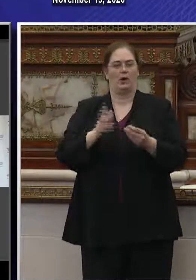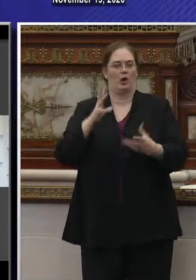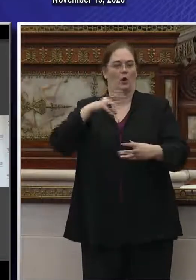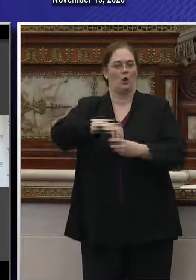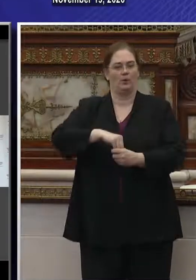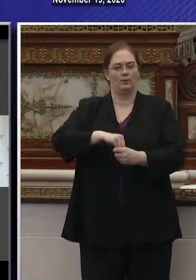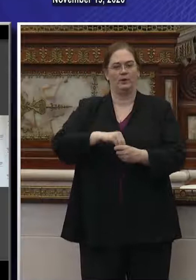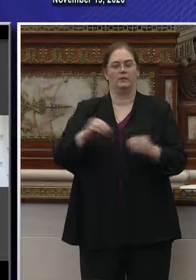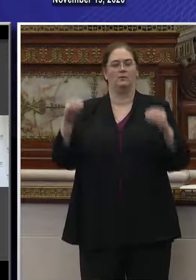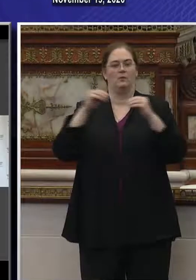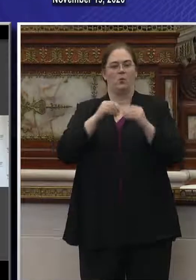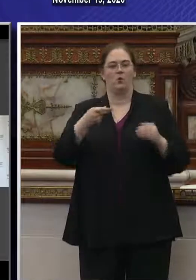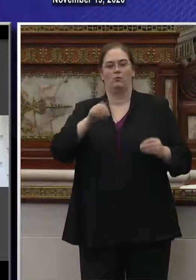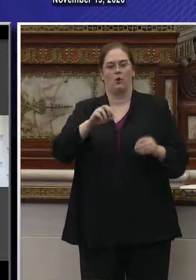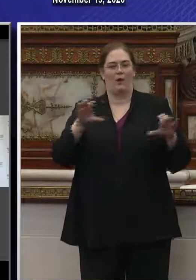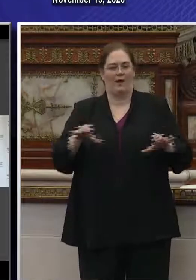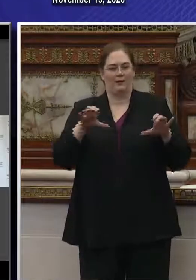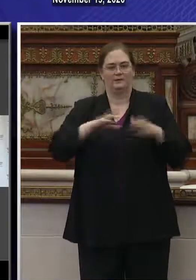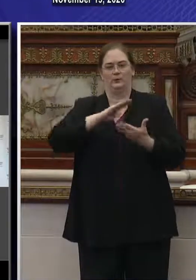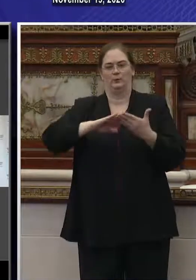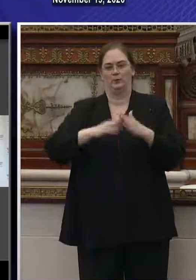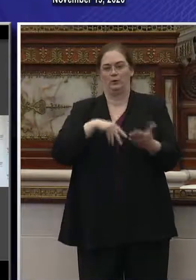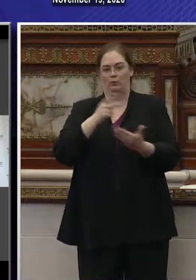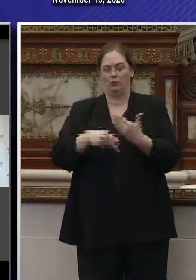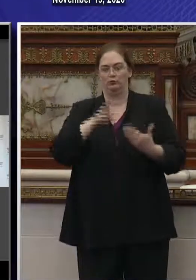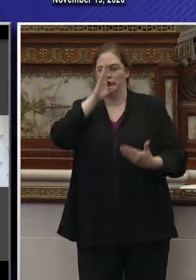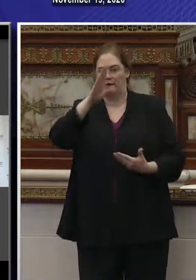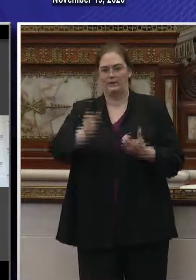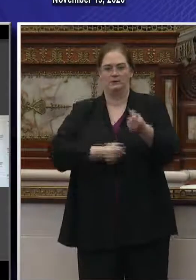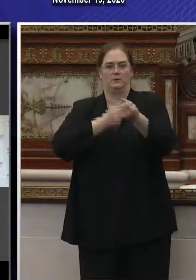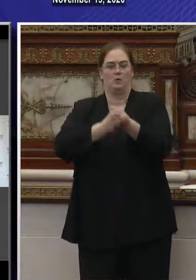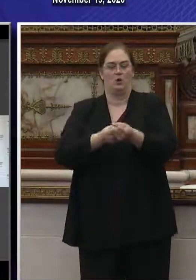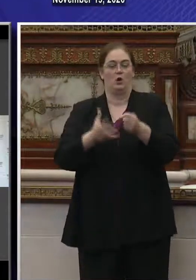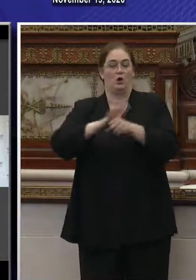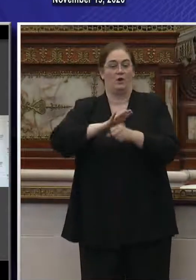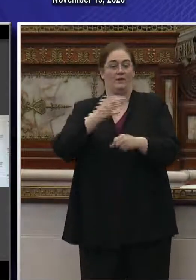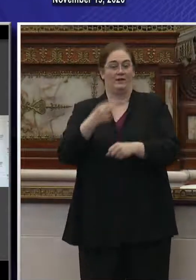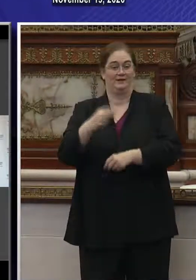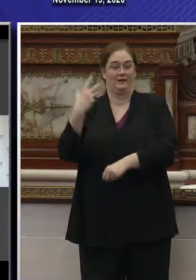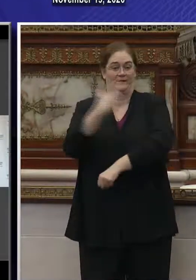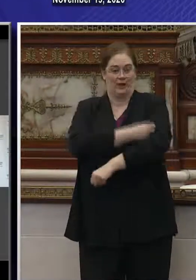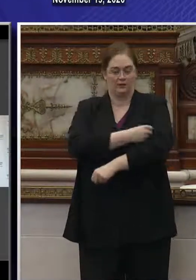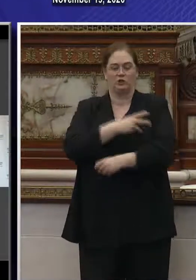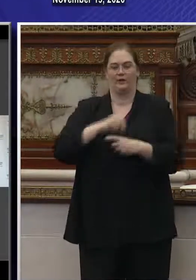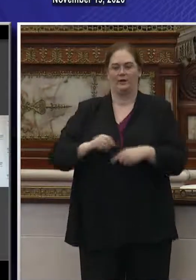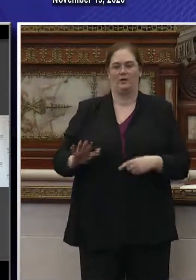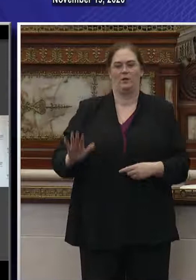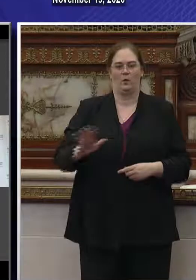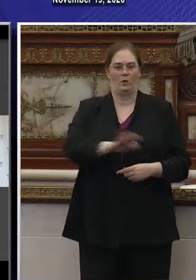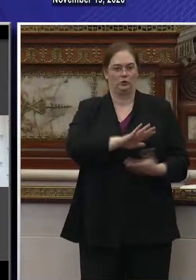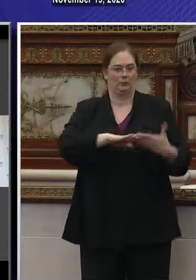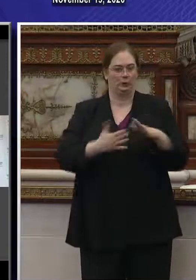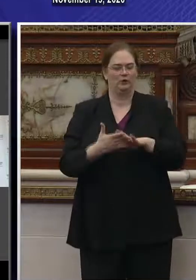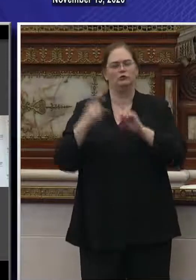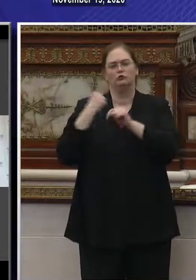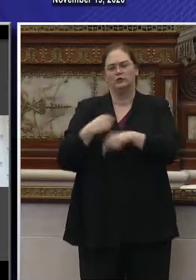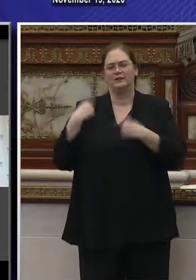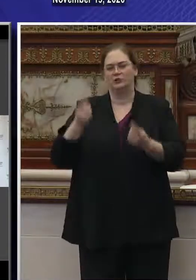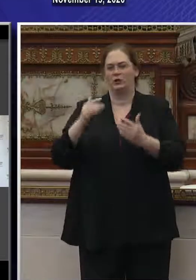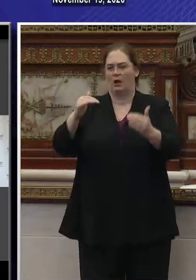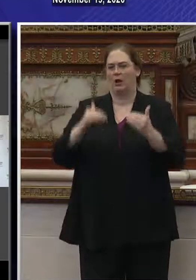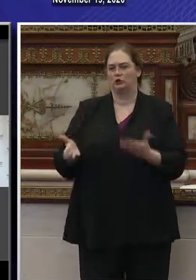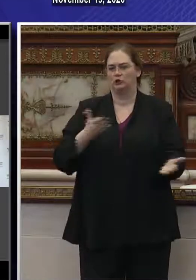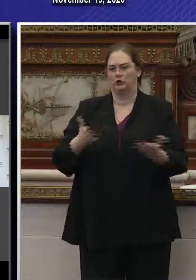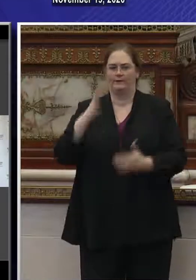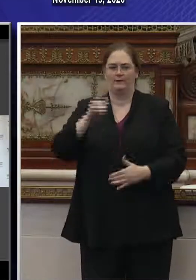incorporating further proactive community programs to directly support COVID-19 vaccination in these communities, which have been traditionally underserved